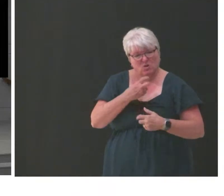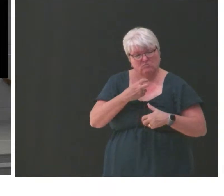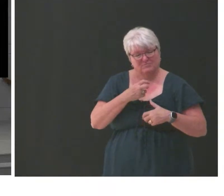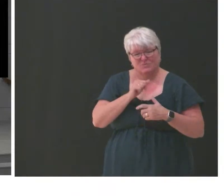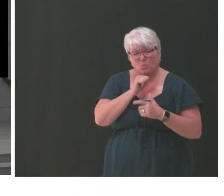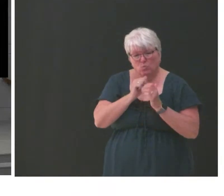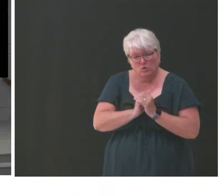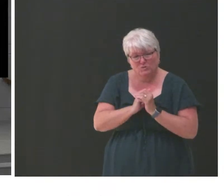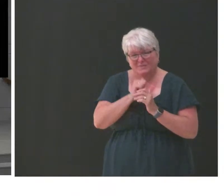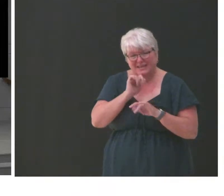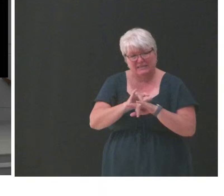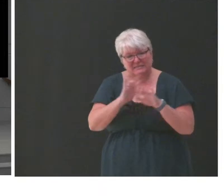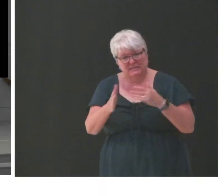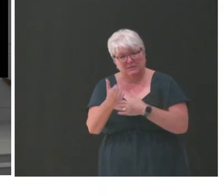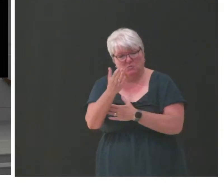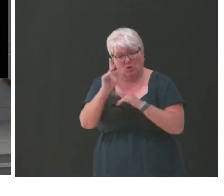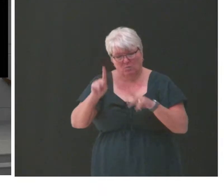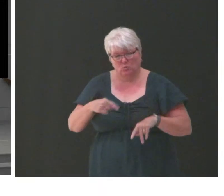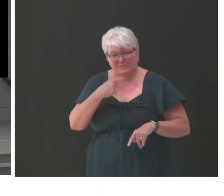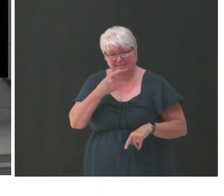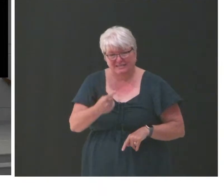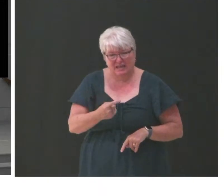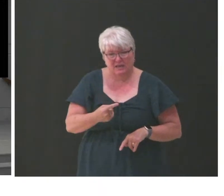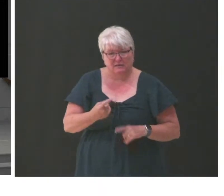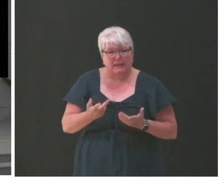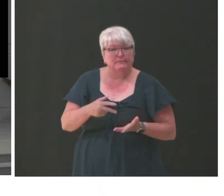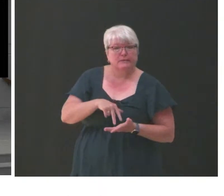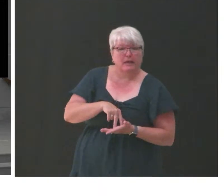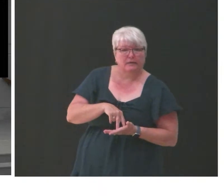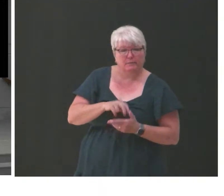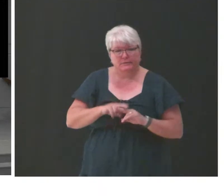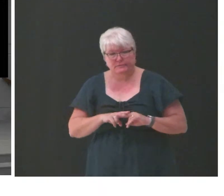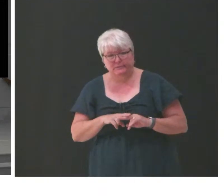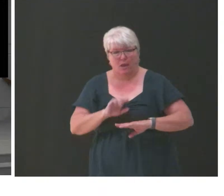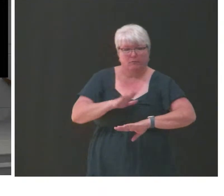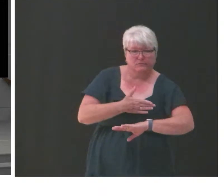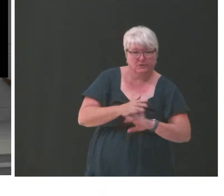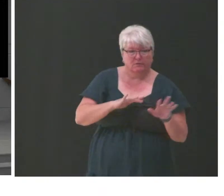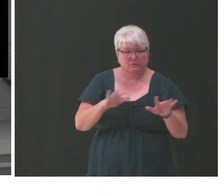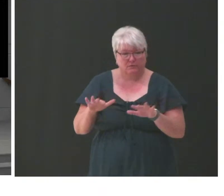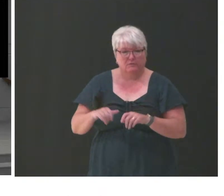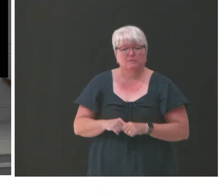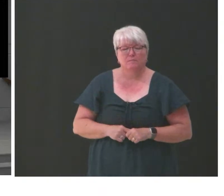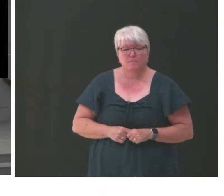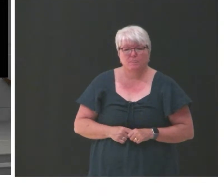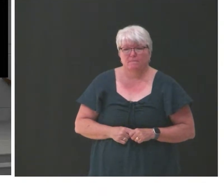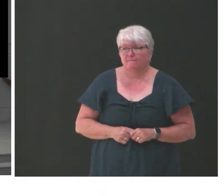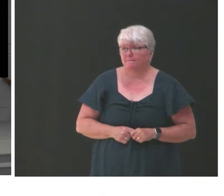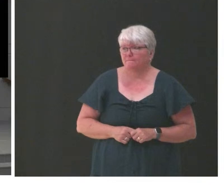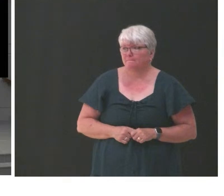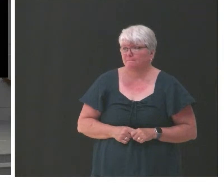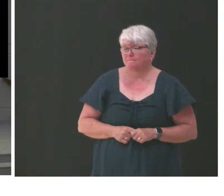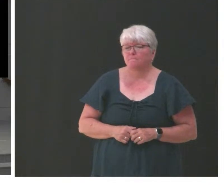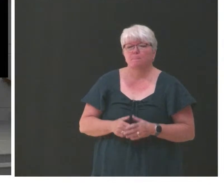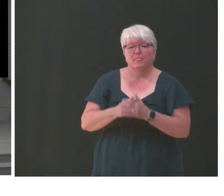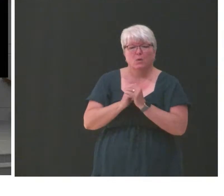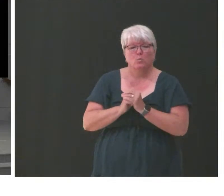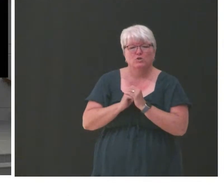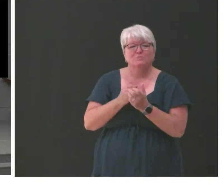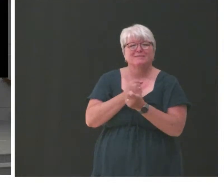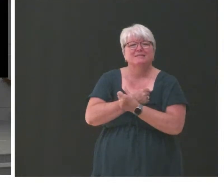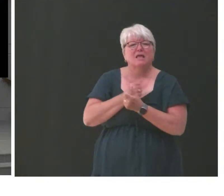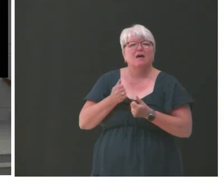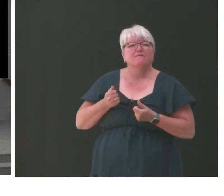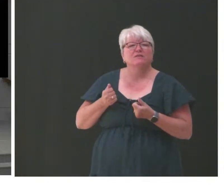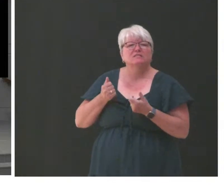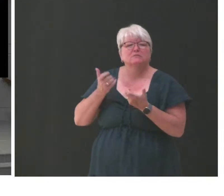Sunday morning and someone saying, let's stand up and let's sing these songs together. Worship is love